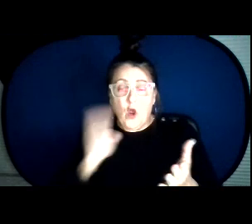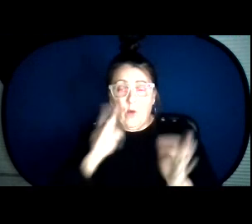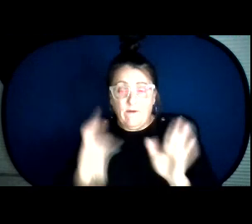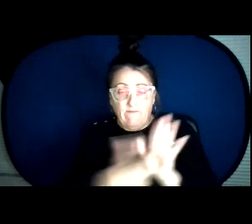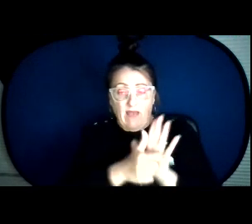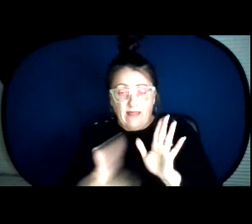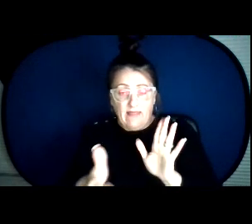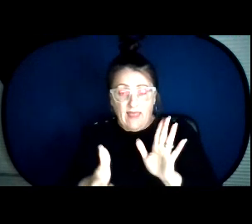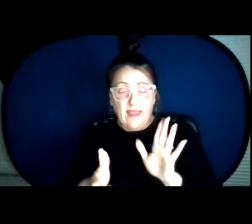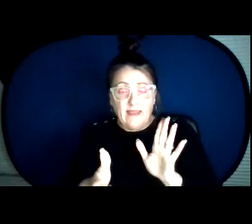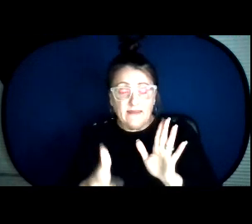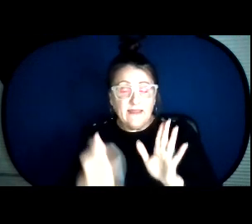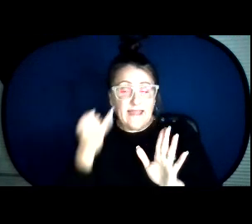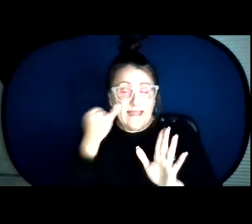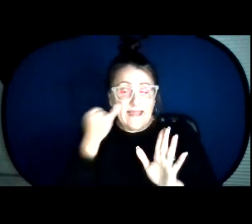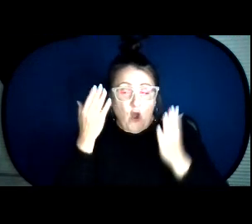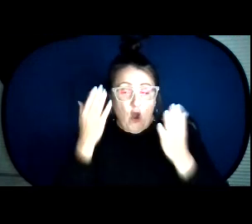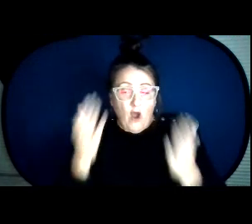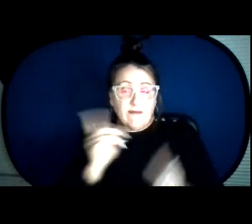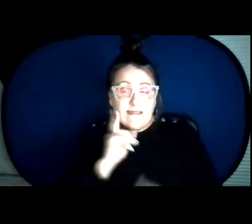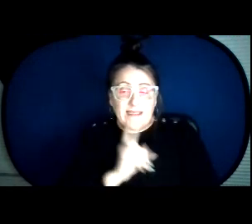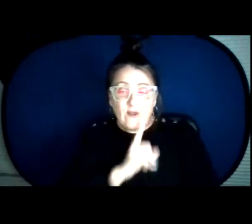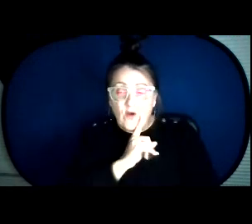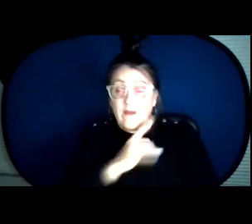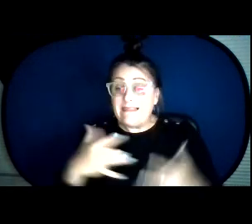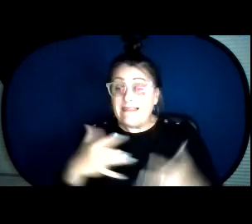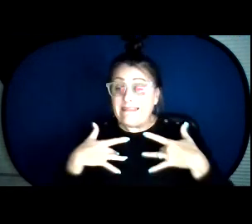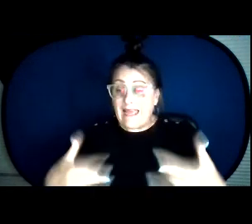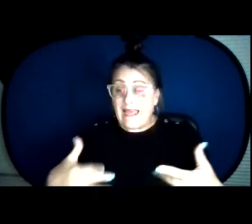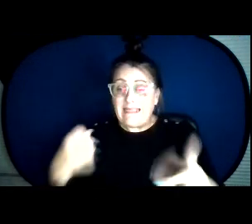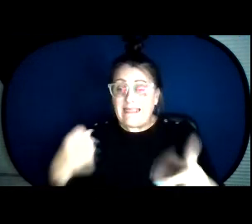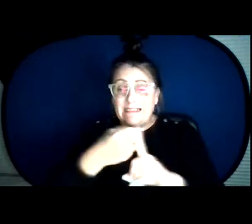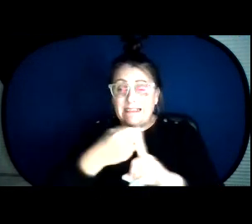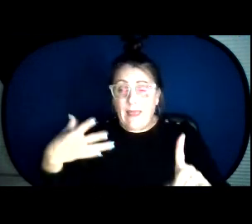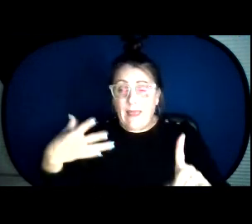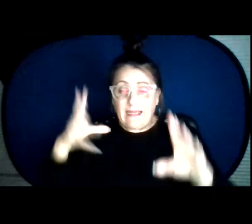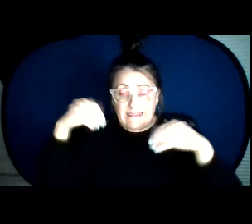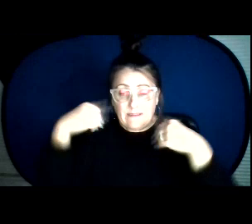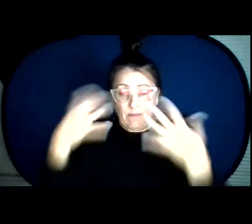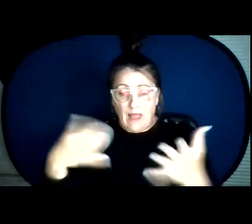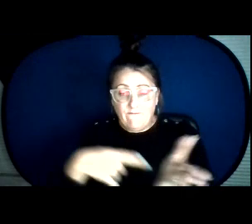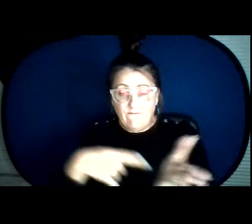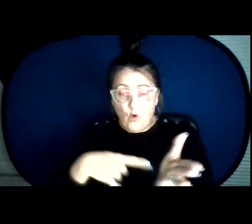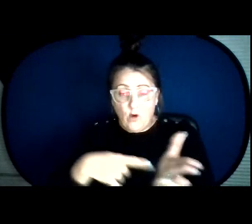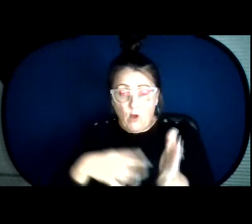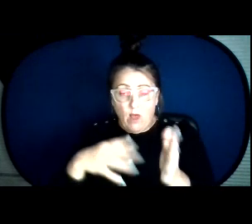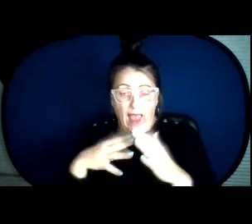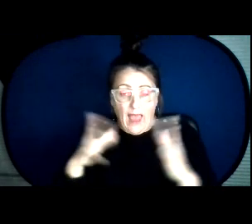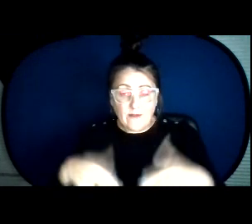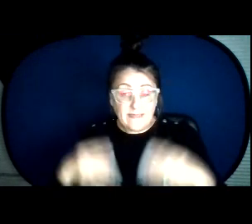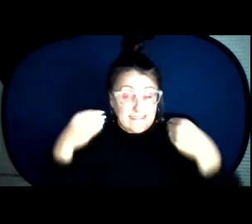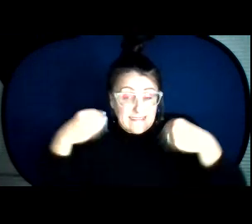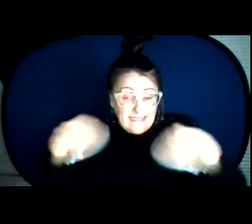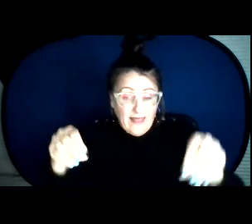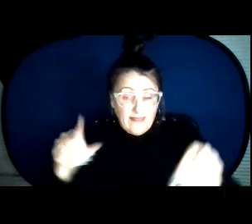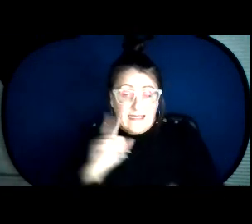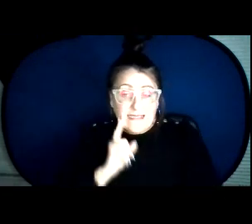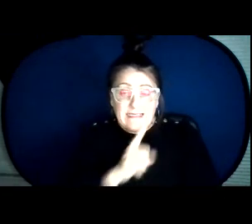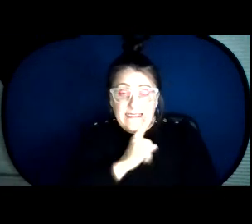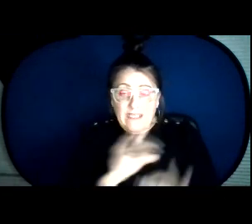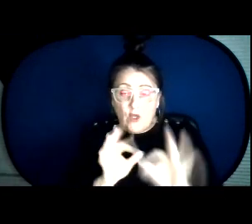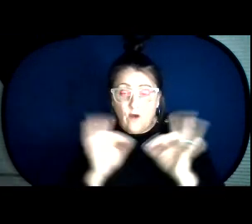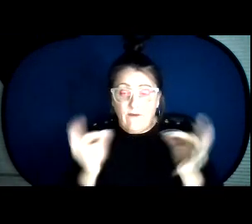Act. Again, the intent of the Roberti Act is to expand the supply of affordable housing. Selling as a single-family residence will